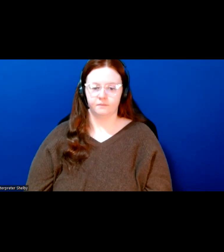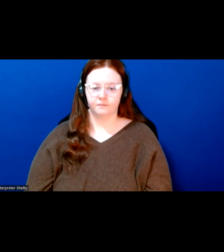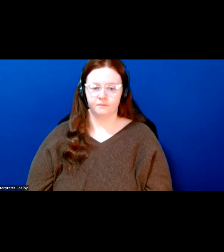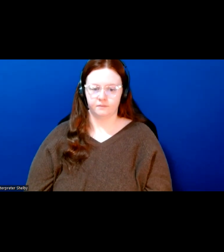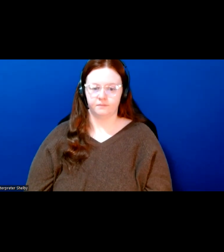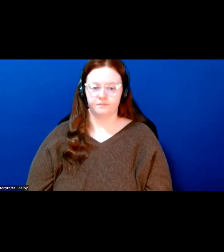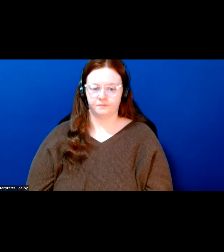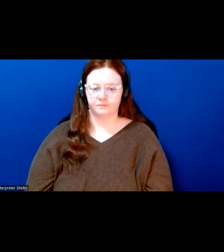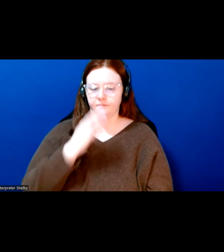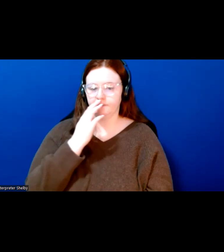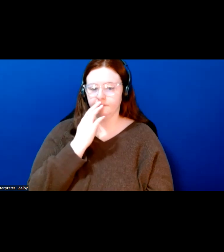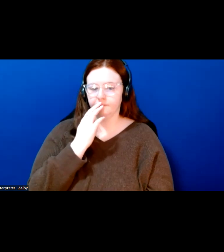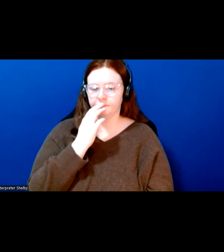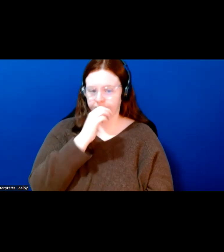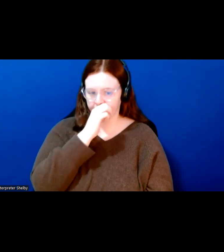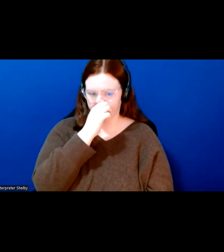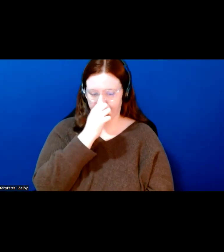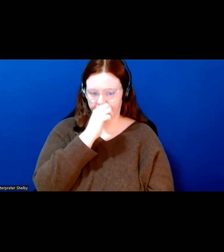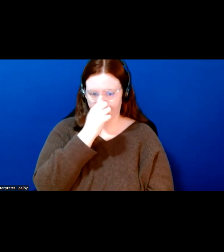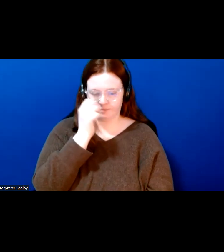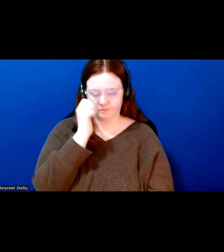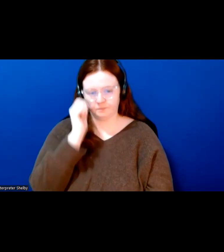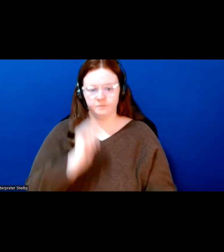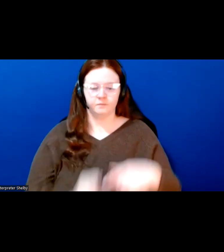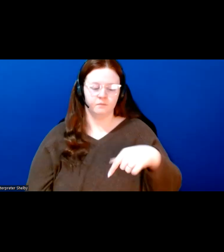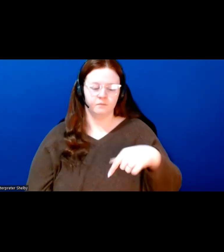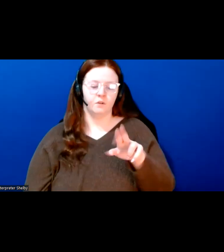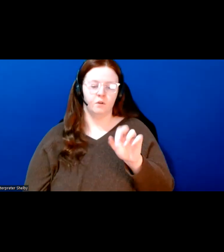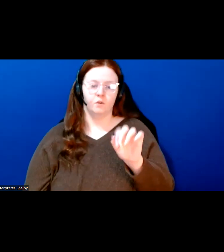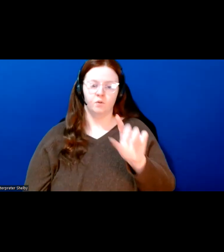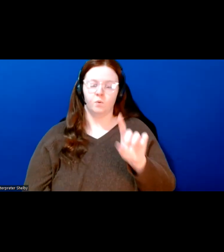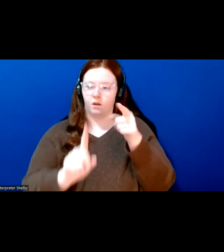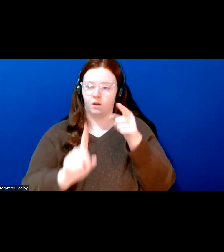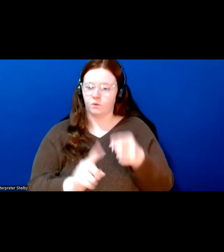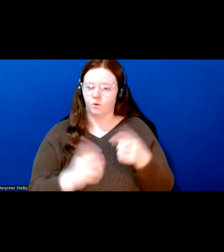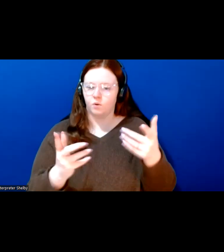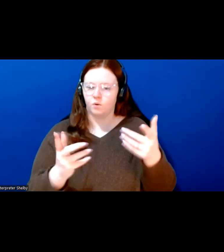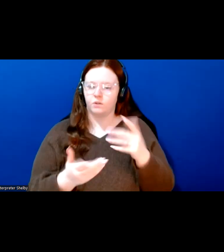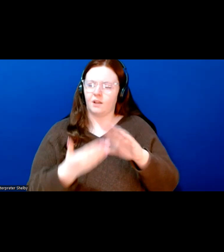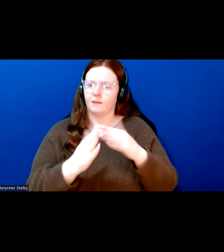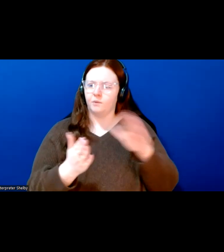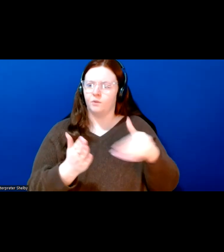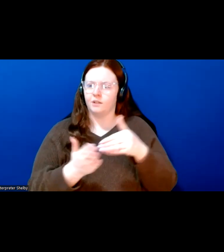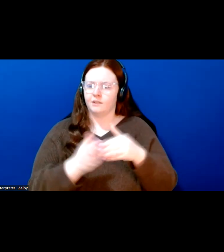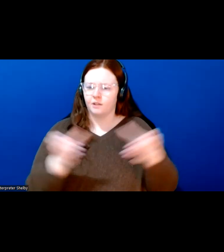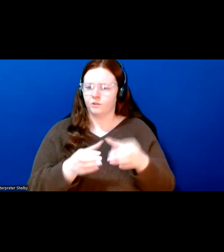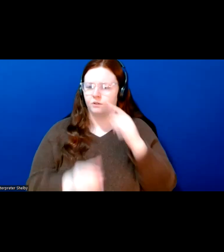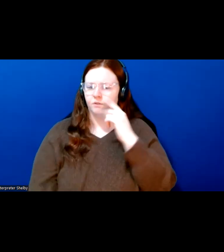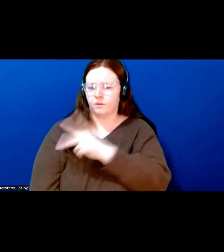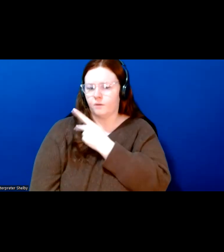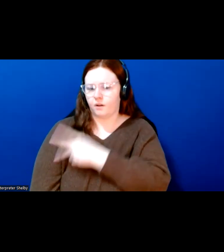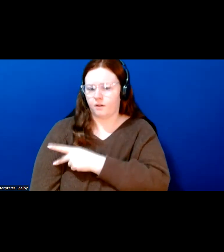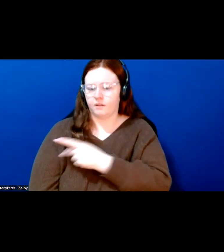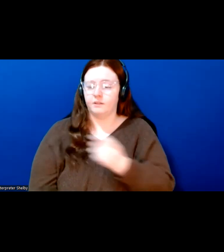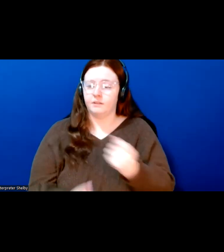The idea behind Quad is just that the desire to have a community center for the province. That's something which a lot of people have